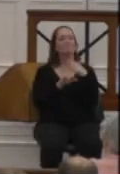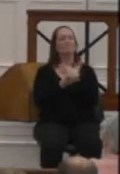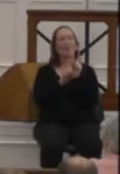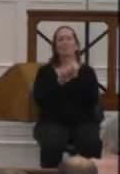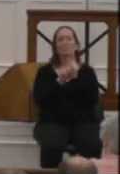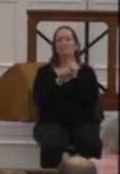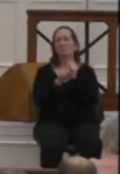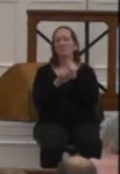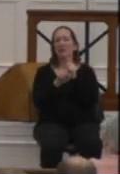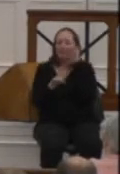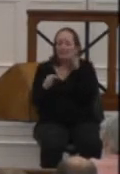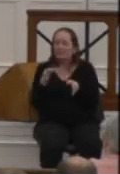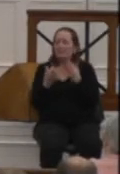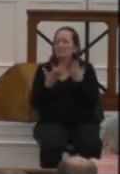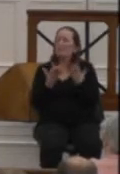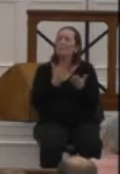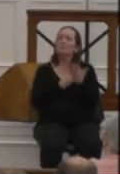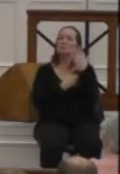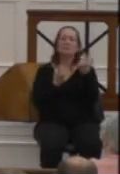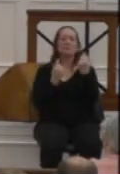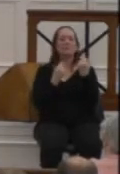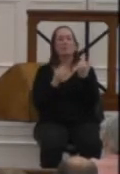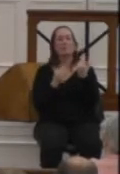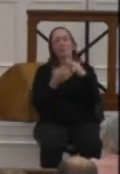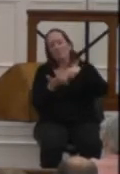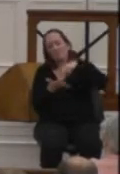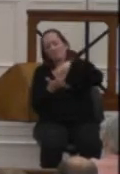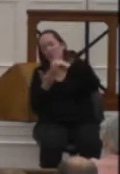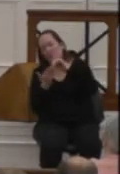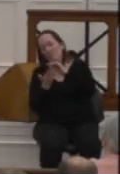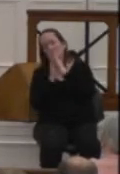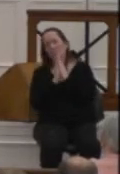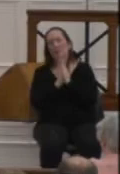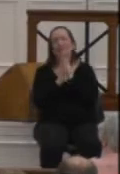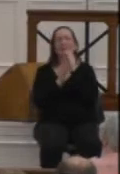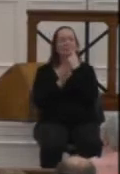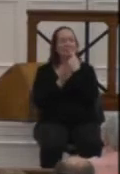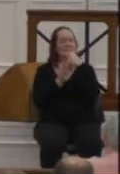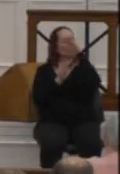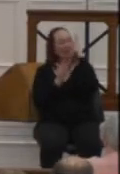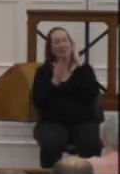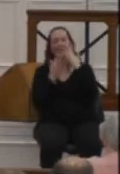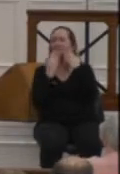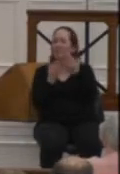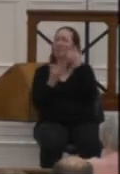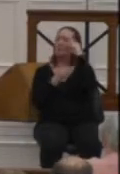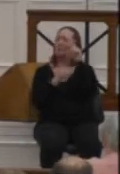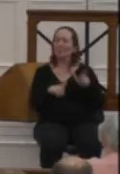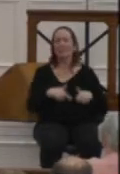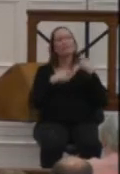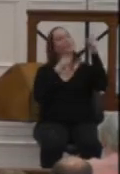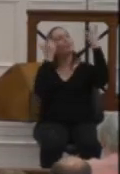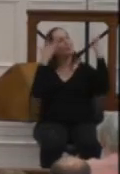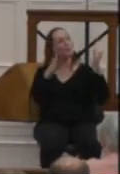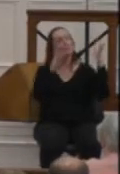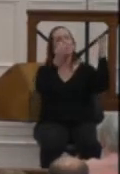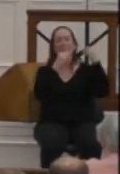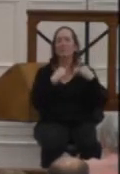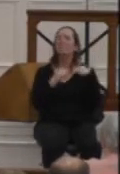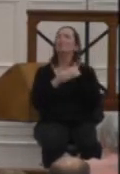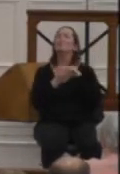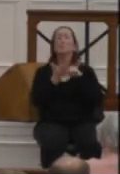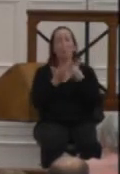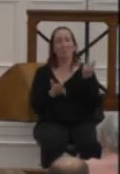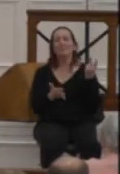need to come and spend a moment in prayer and say, "God, thank you for the life that you have given me